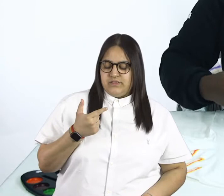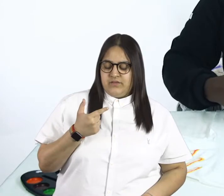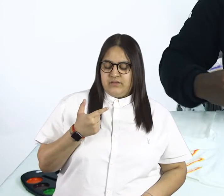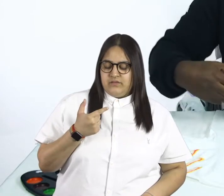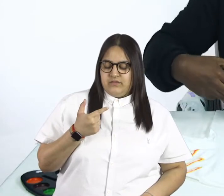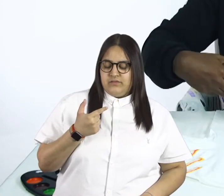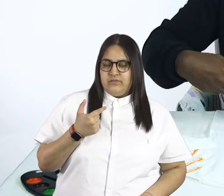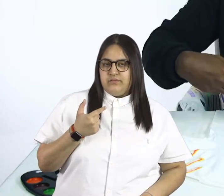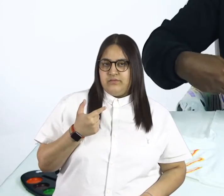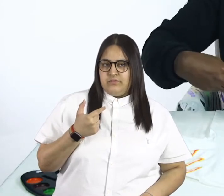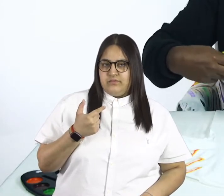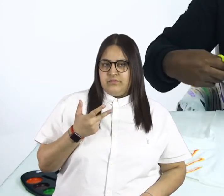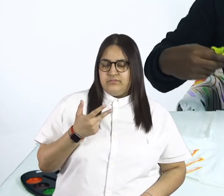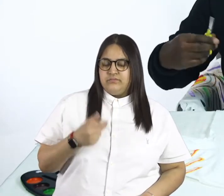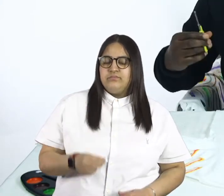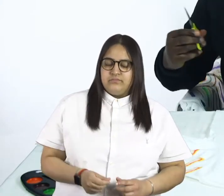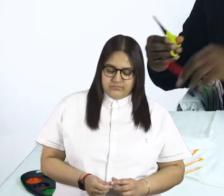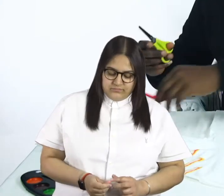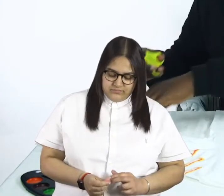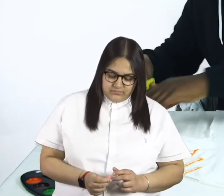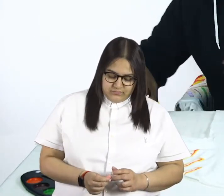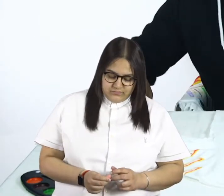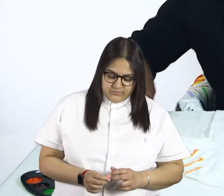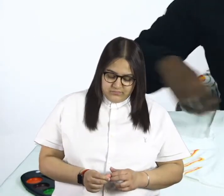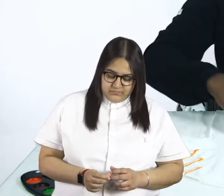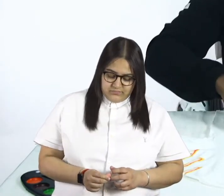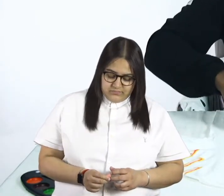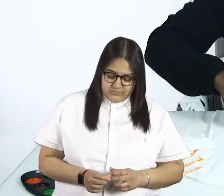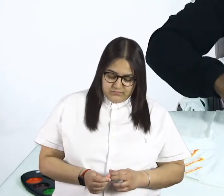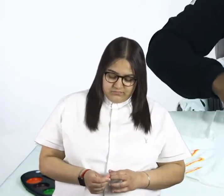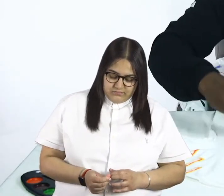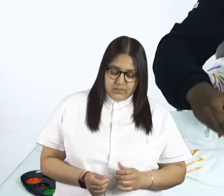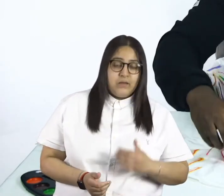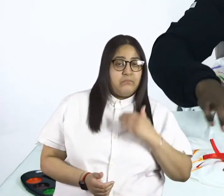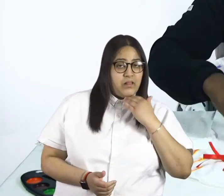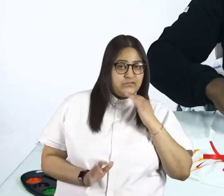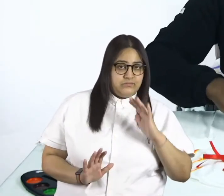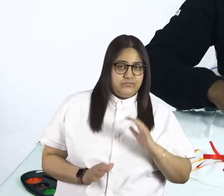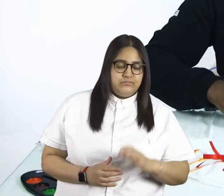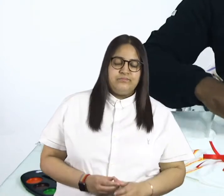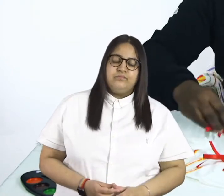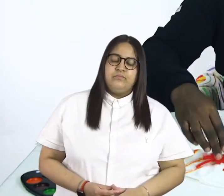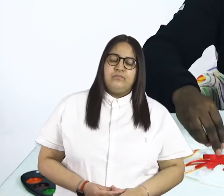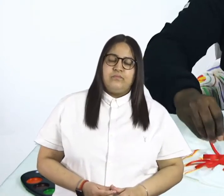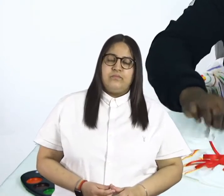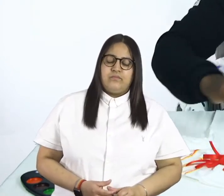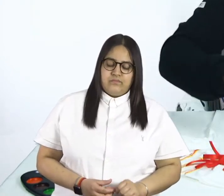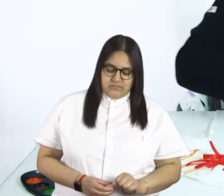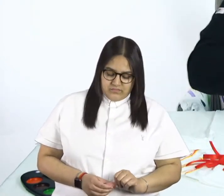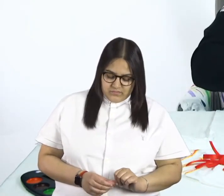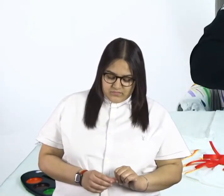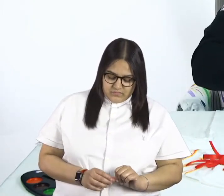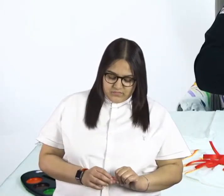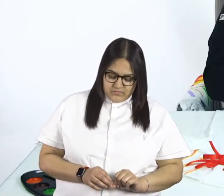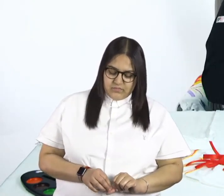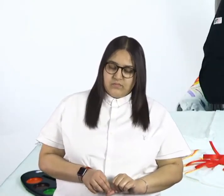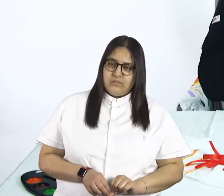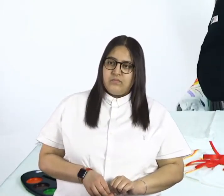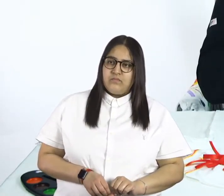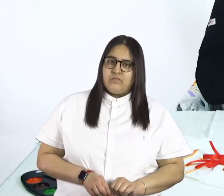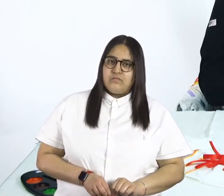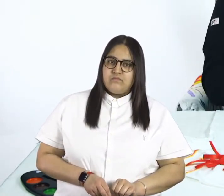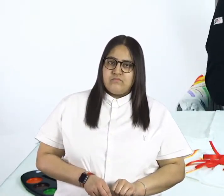7, 8. Just enough. So we're going to start with we're going